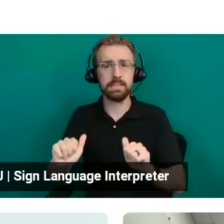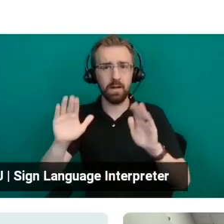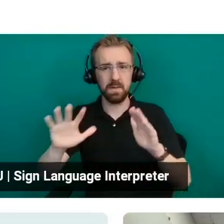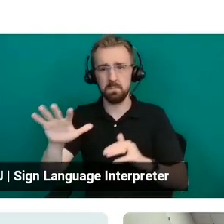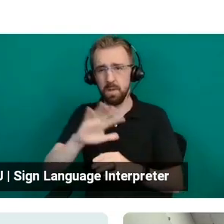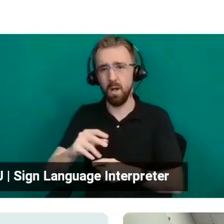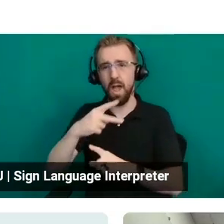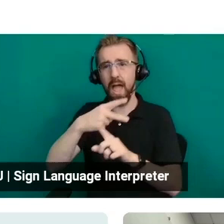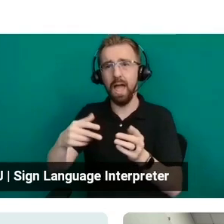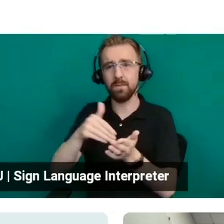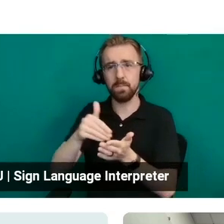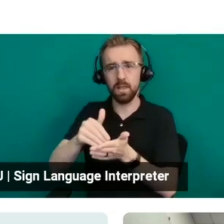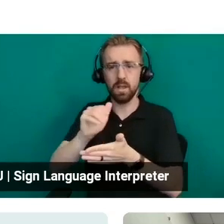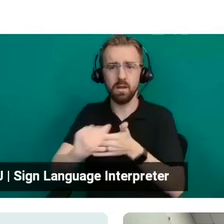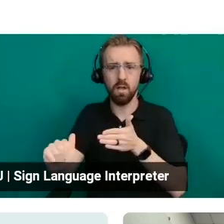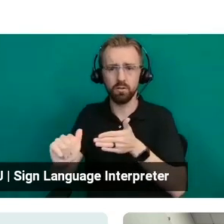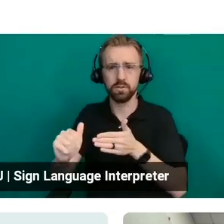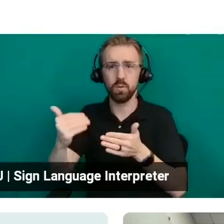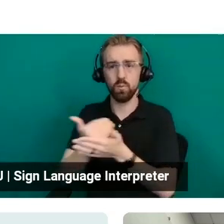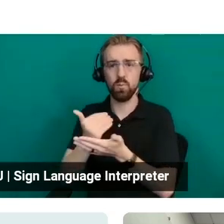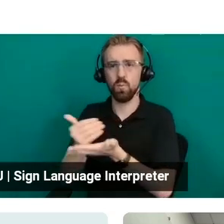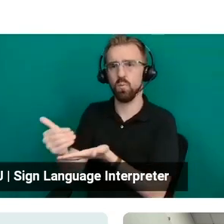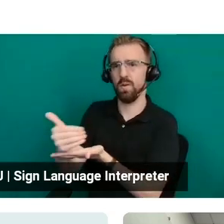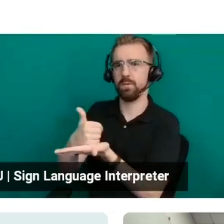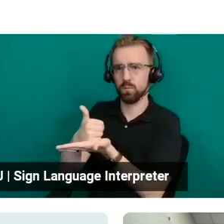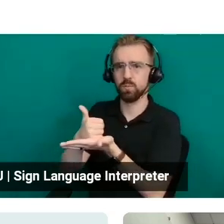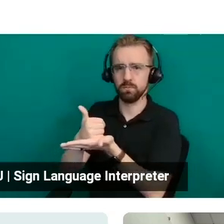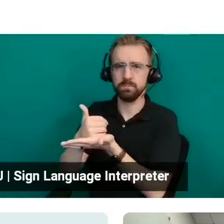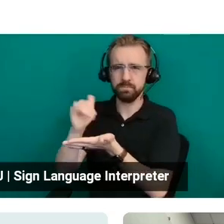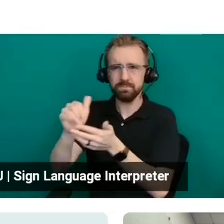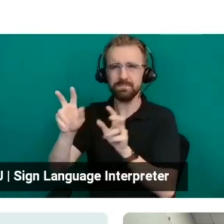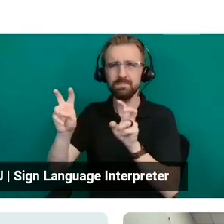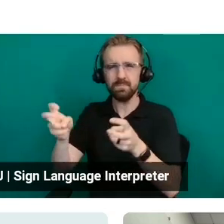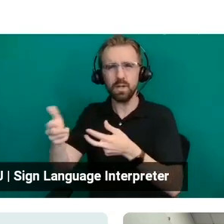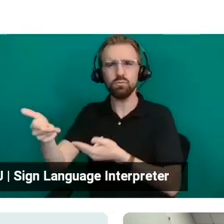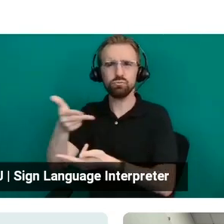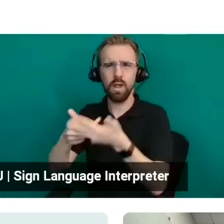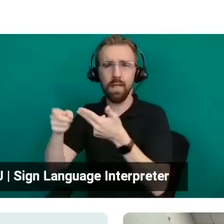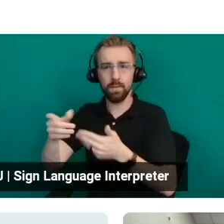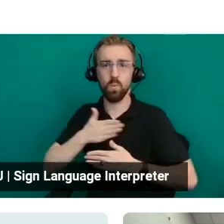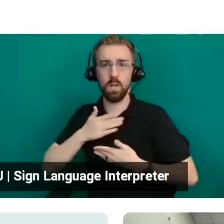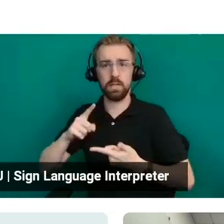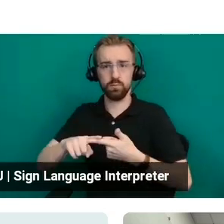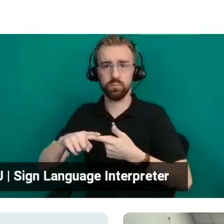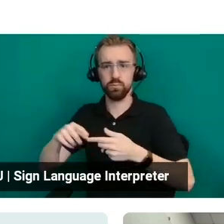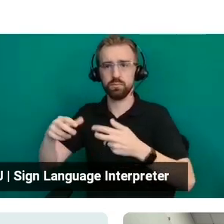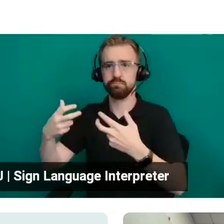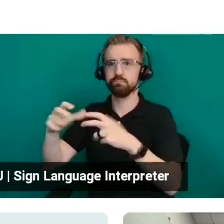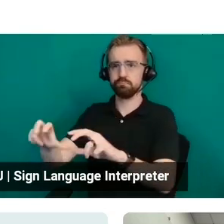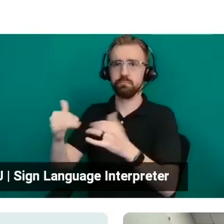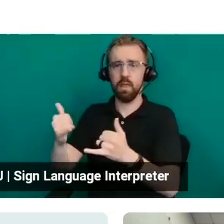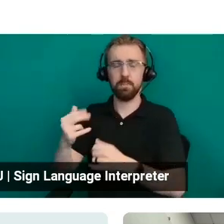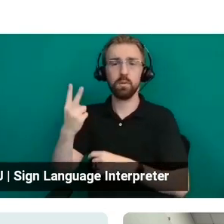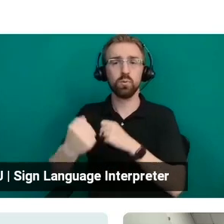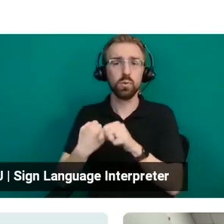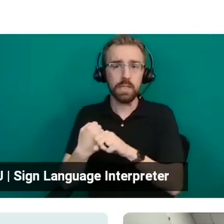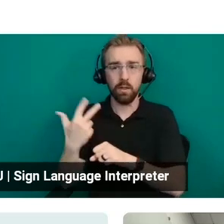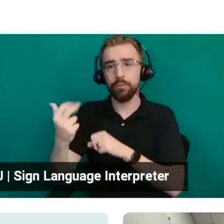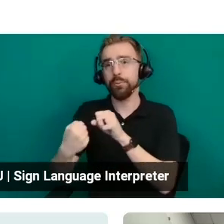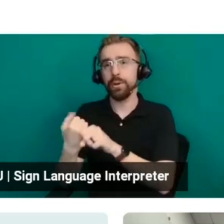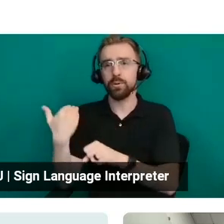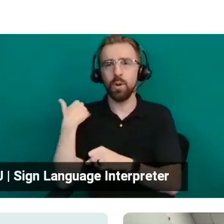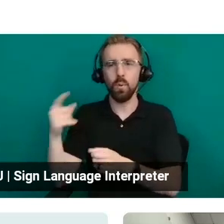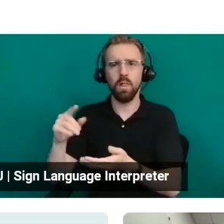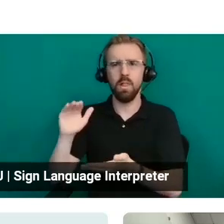about $500,000 in new revenue. And so that's a trade-off that they're willing to make now, where maybe 2-3 years ago, it was